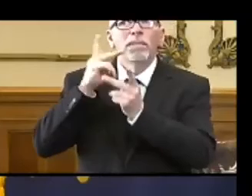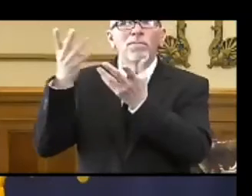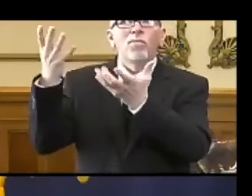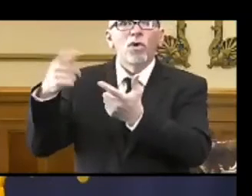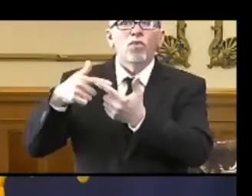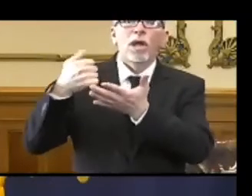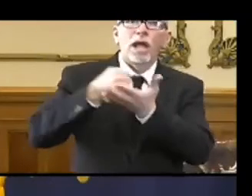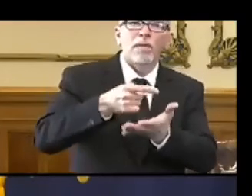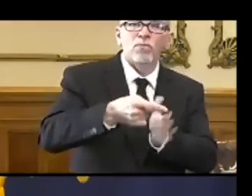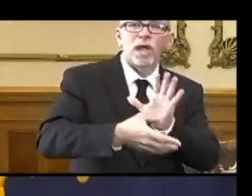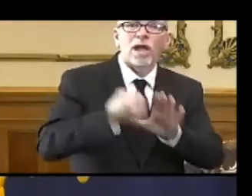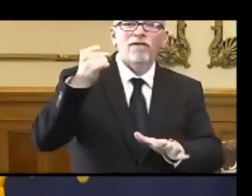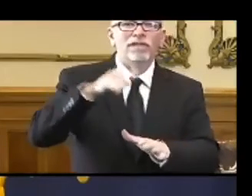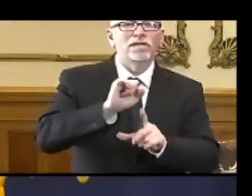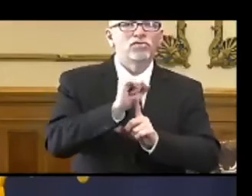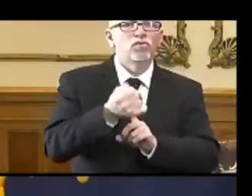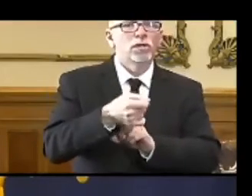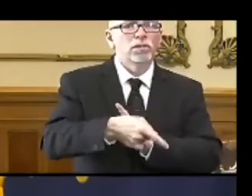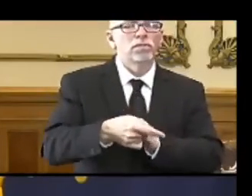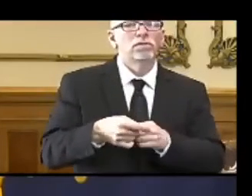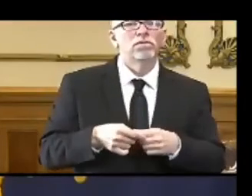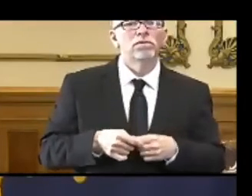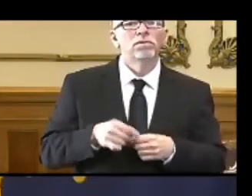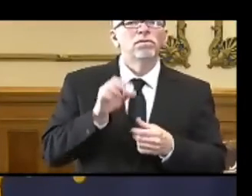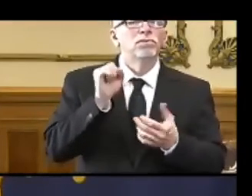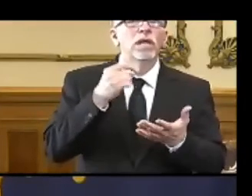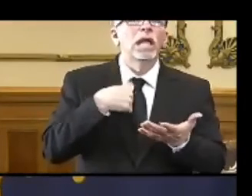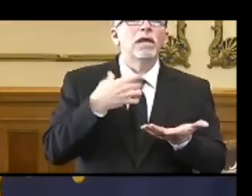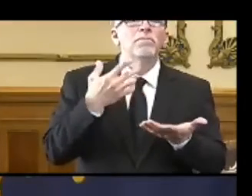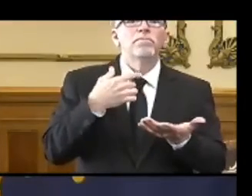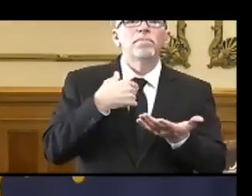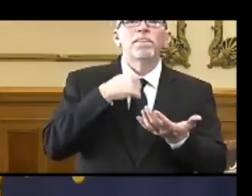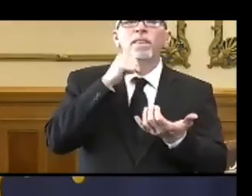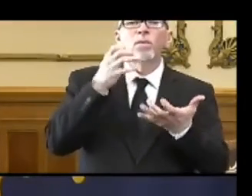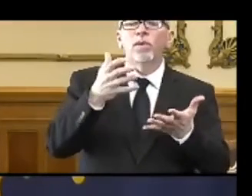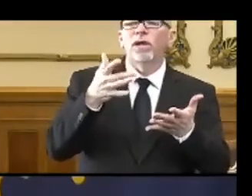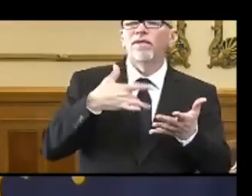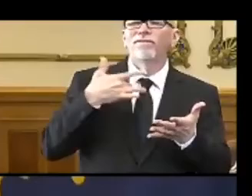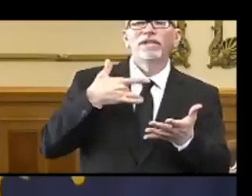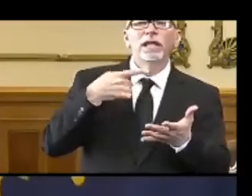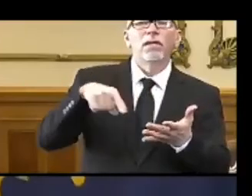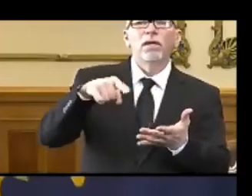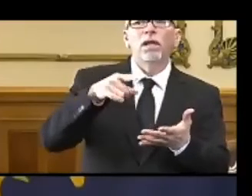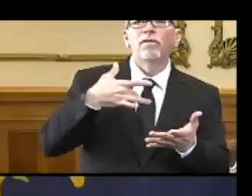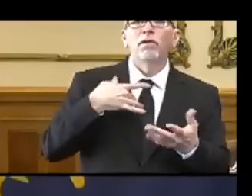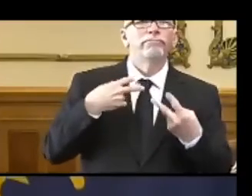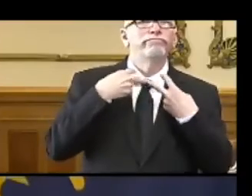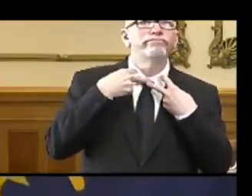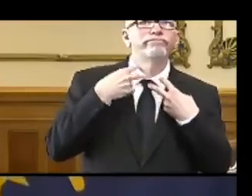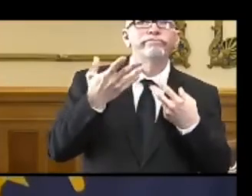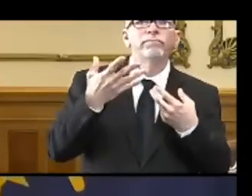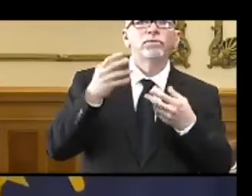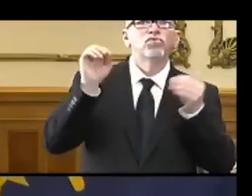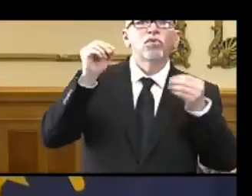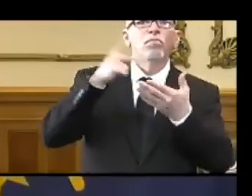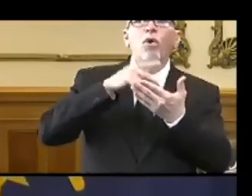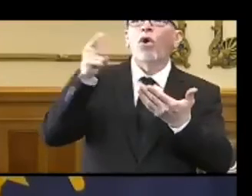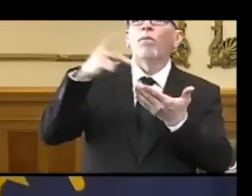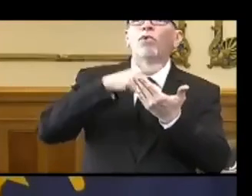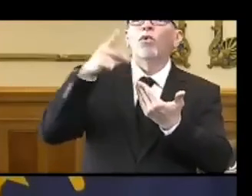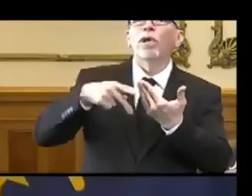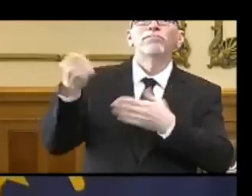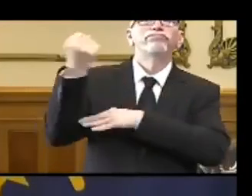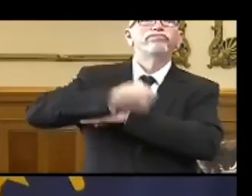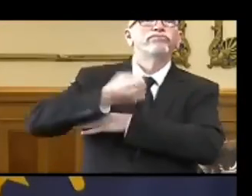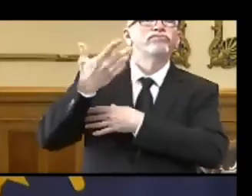out of that situation. And so I don't want to leave anyone with the impression that there aren't programs going on, whether at